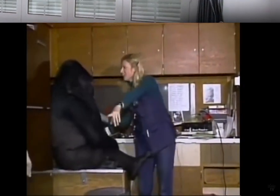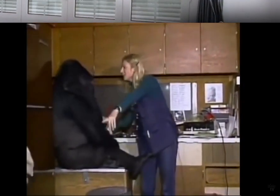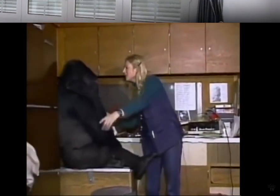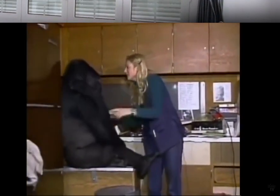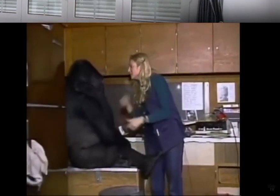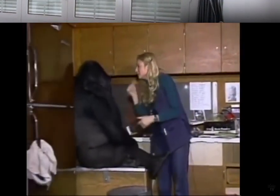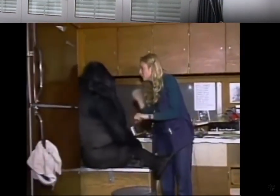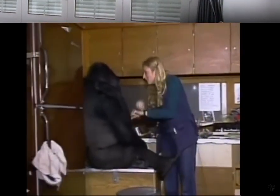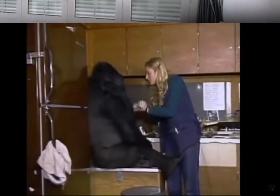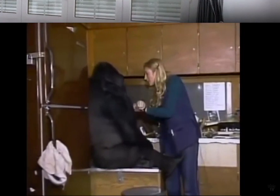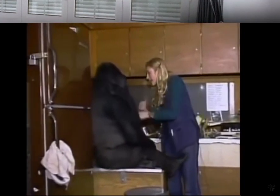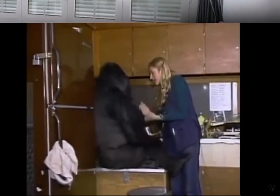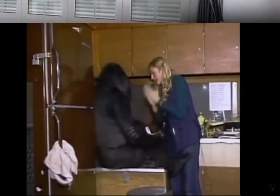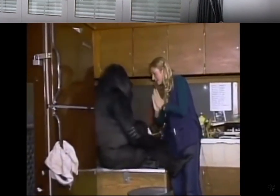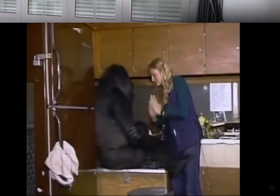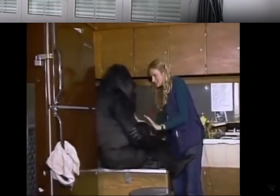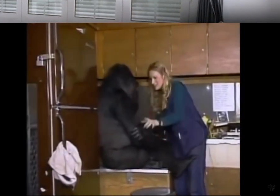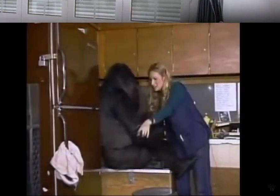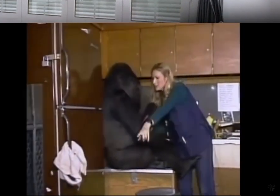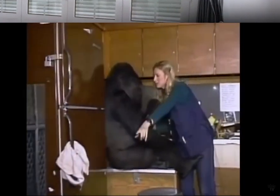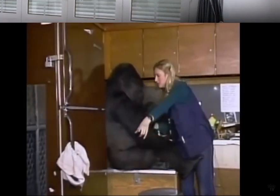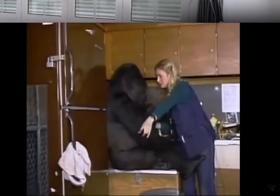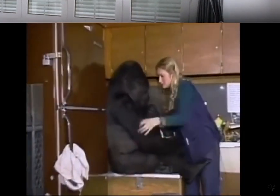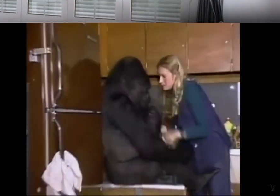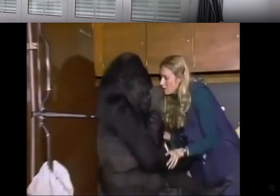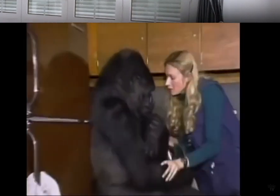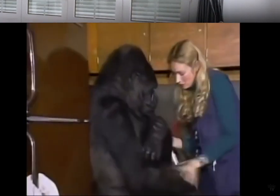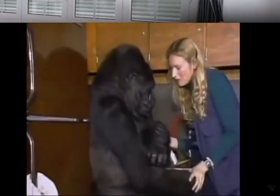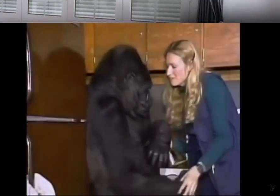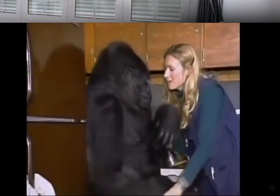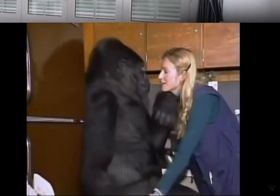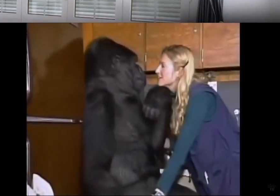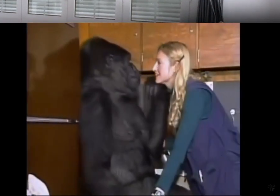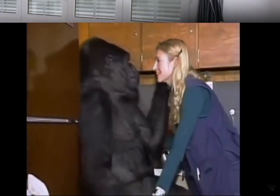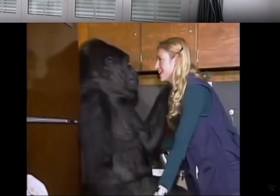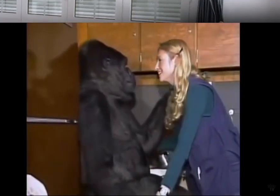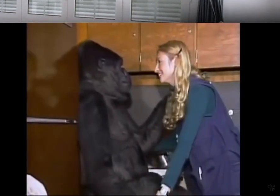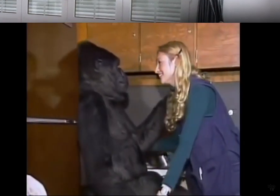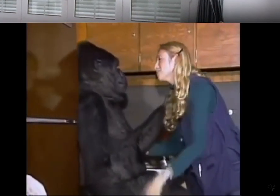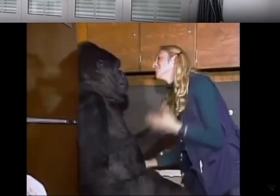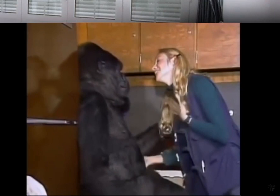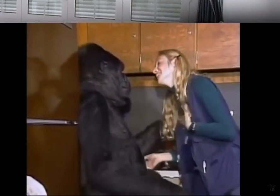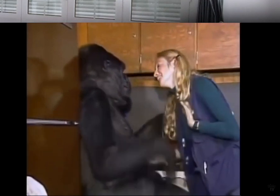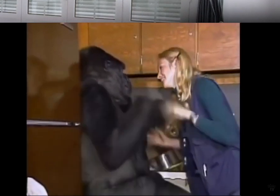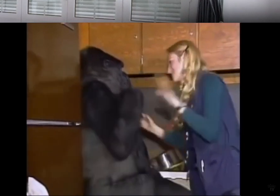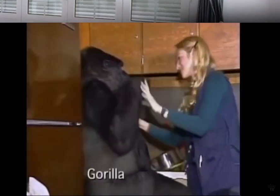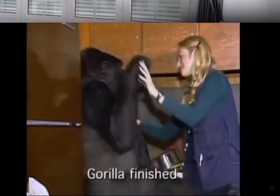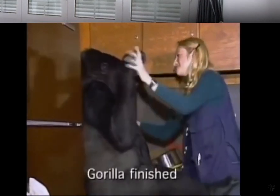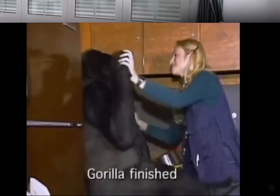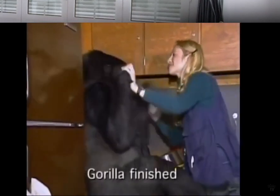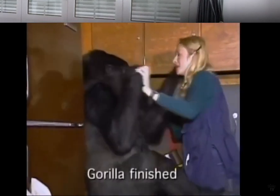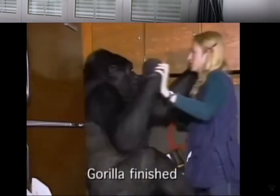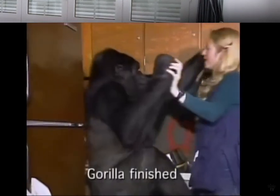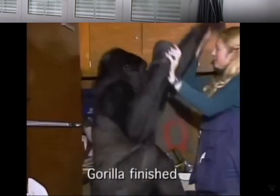You are not finished! Try arguing with a gorilla. I asked. Please pick those up. Koko, you are very good at that. Please pick